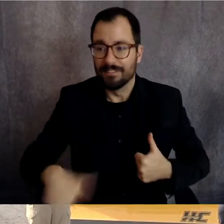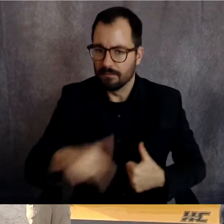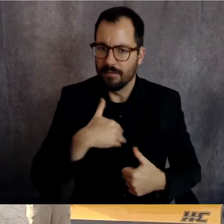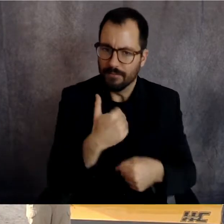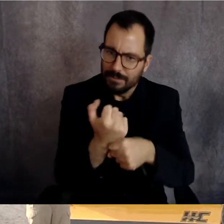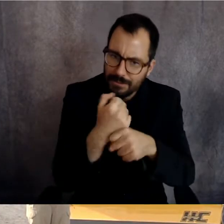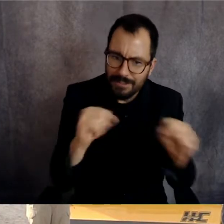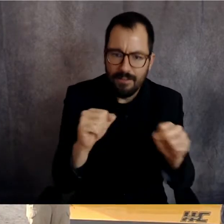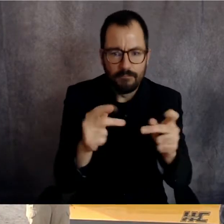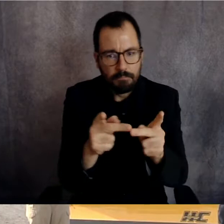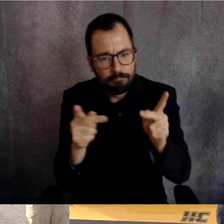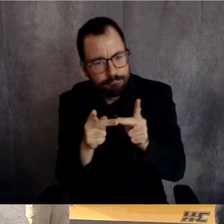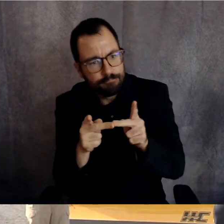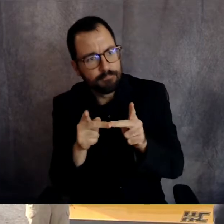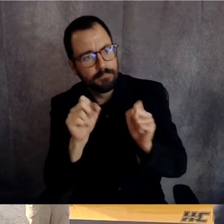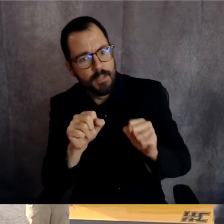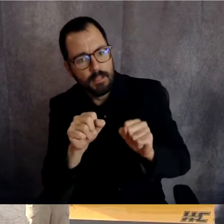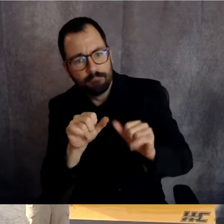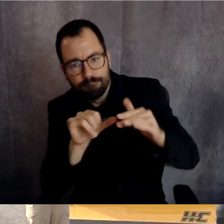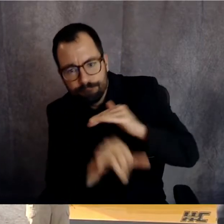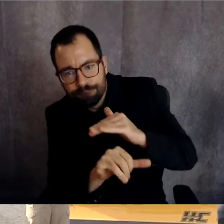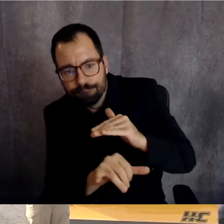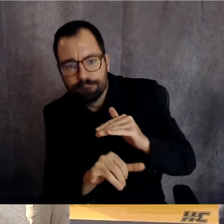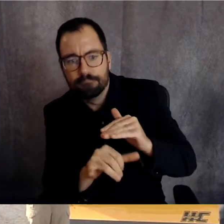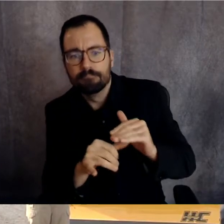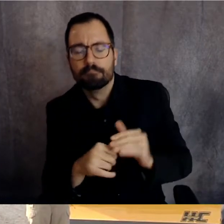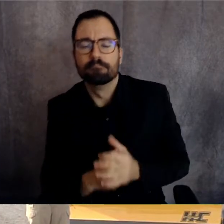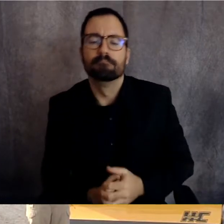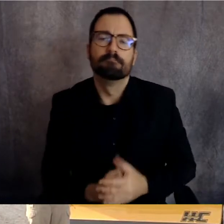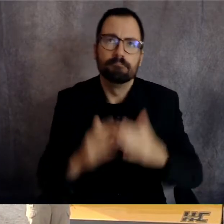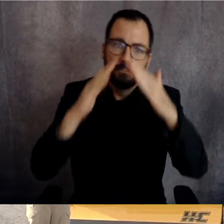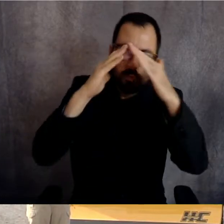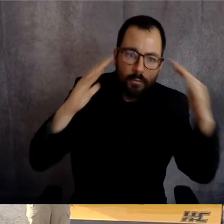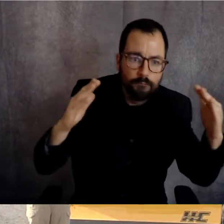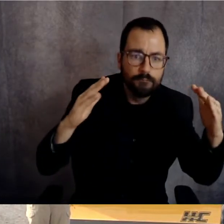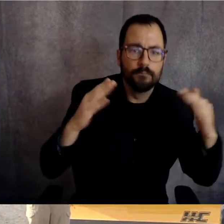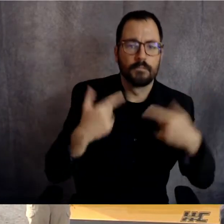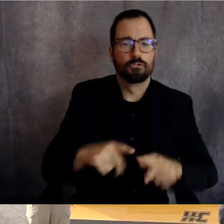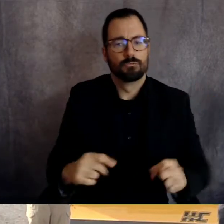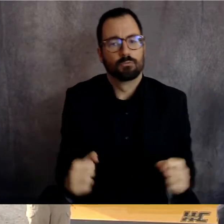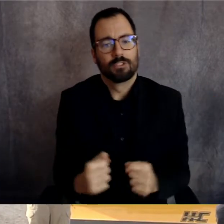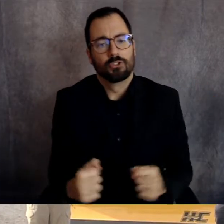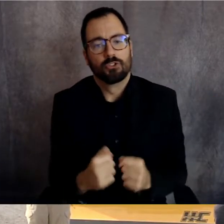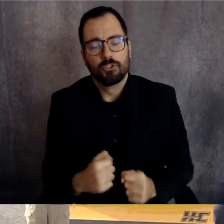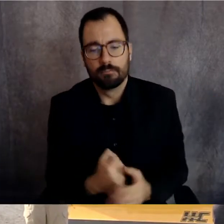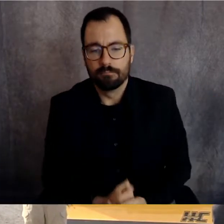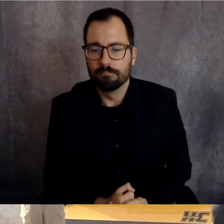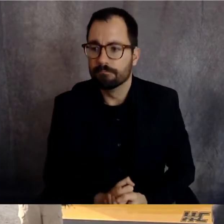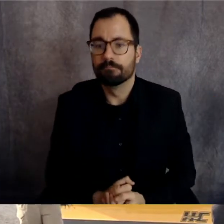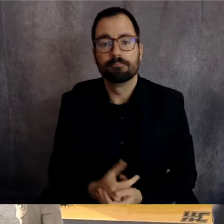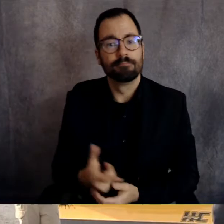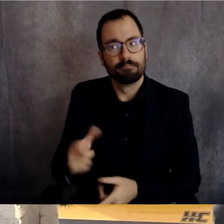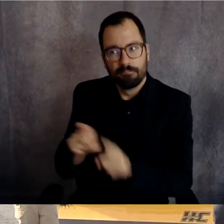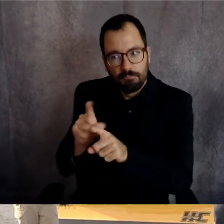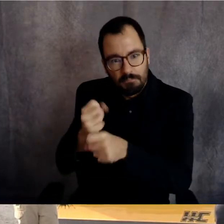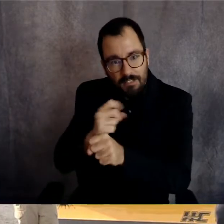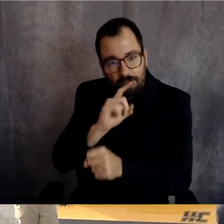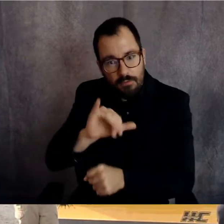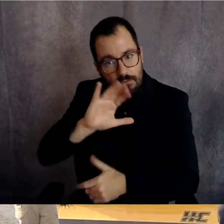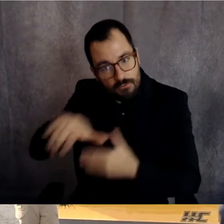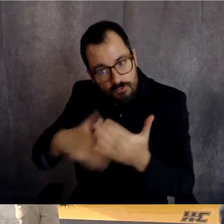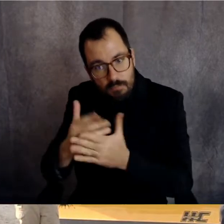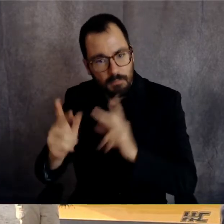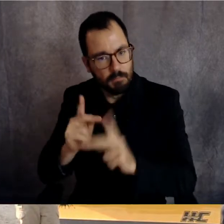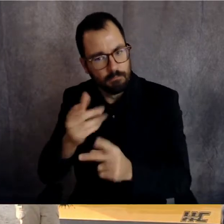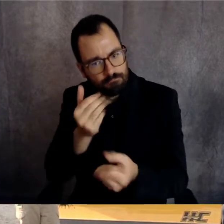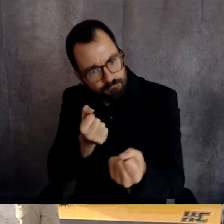safe shelter, coordinated by our Chief of Housing, Sheila Dillon, making sure that all of our residents are well supported, coordinated by our Chief of Civic Engagement, Jerome Smith,